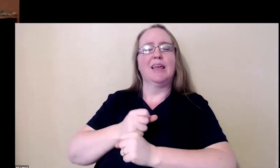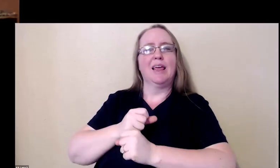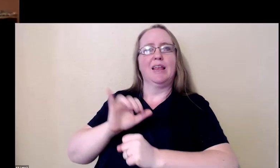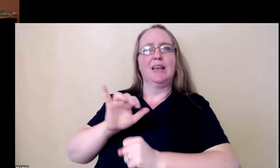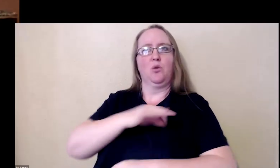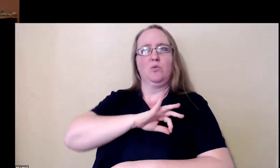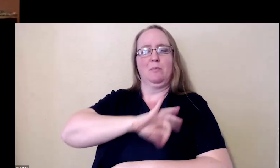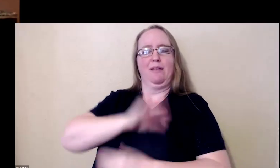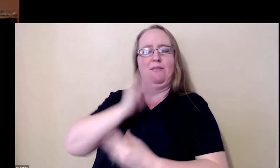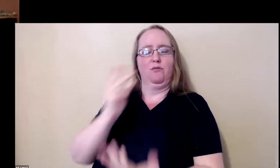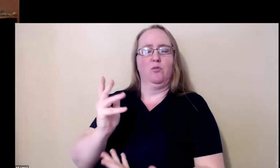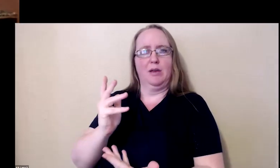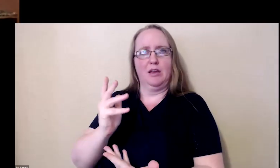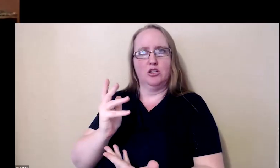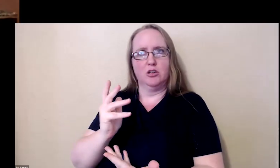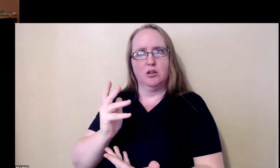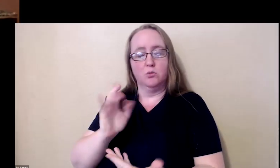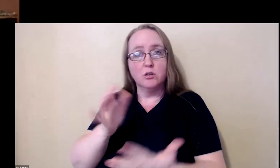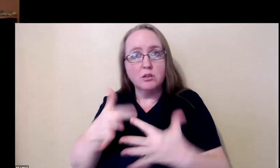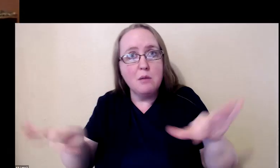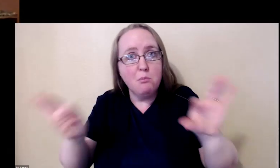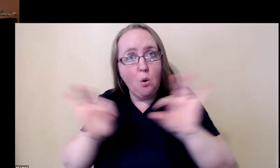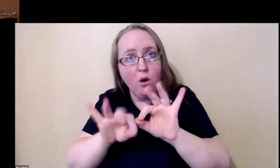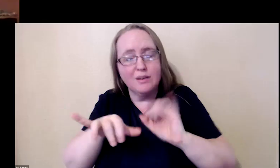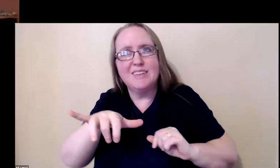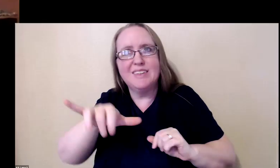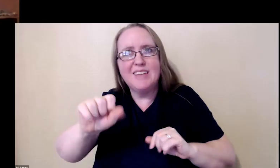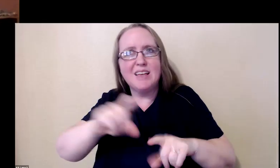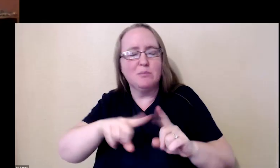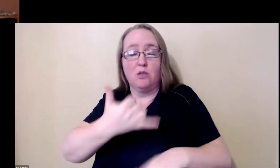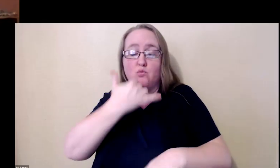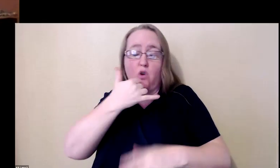benefits information, which is very important. It's just at the wrong point.